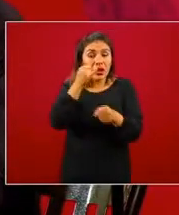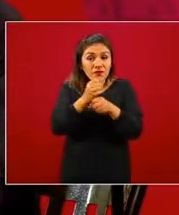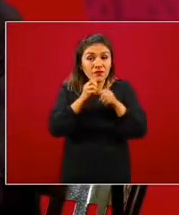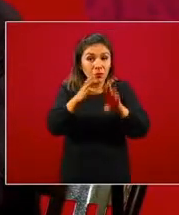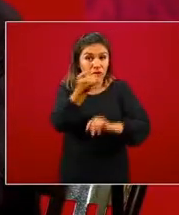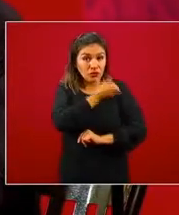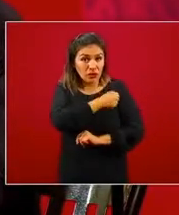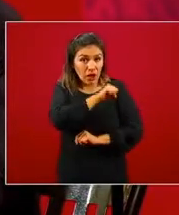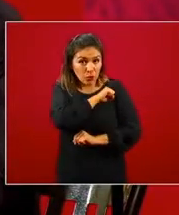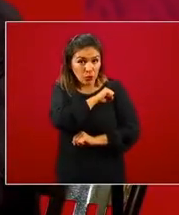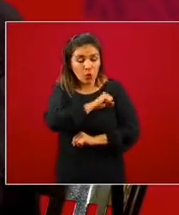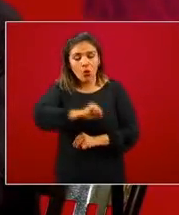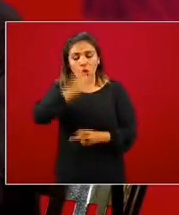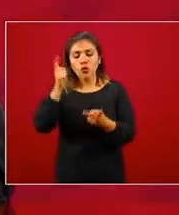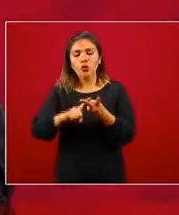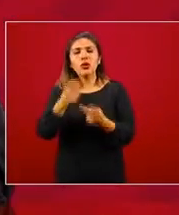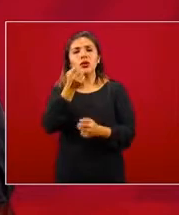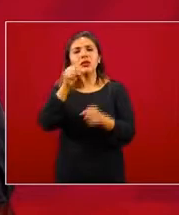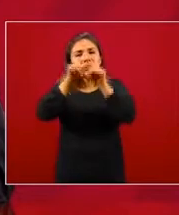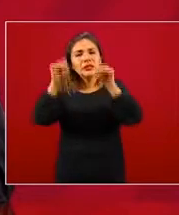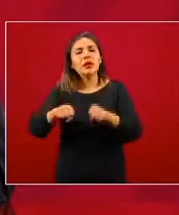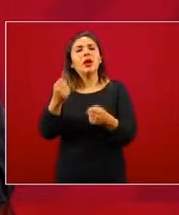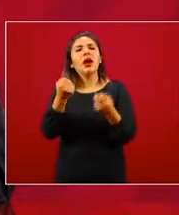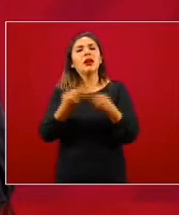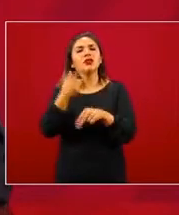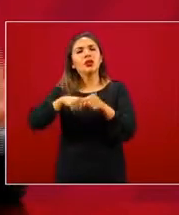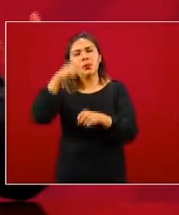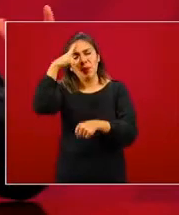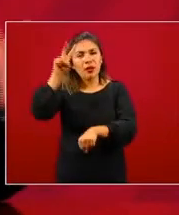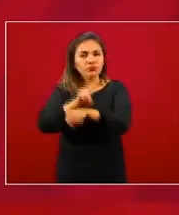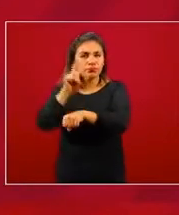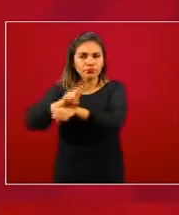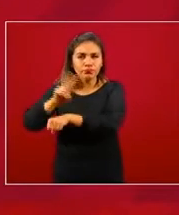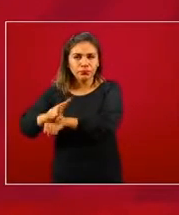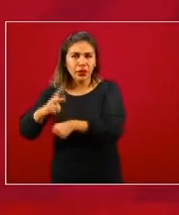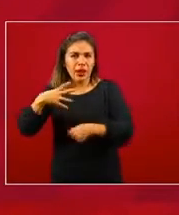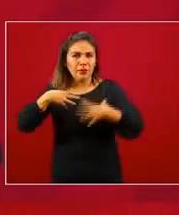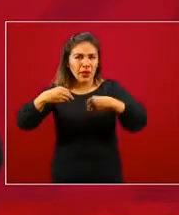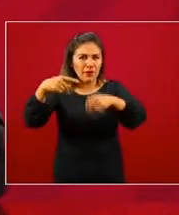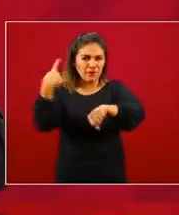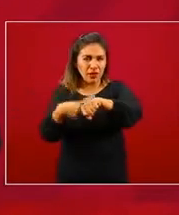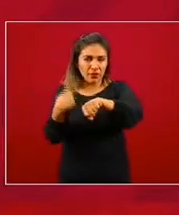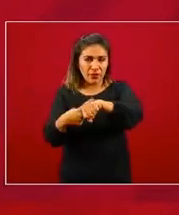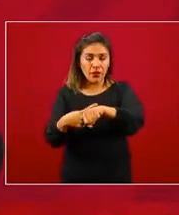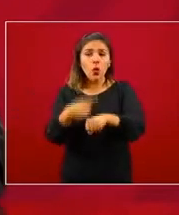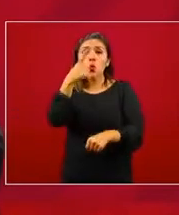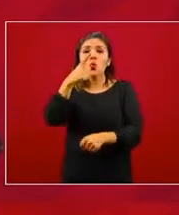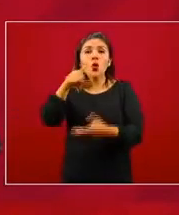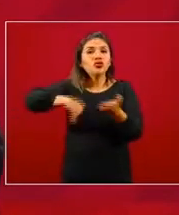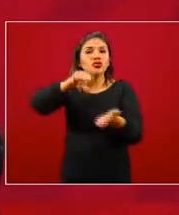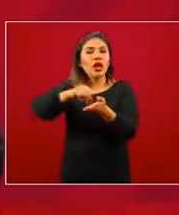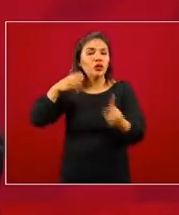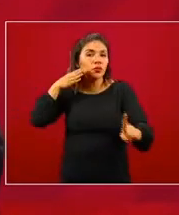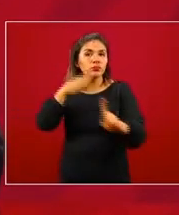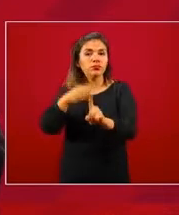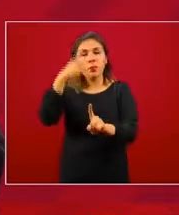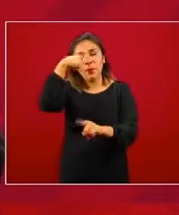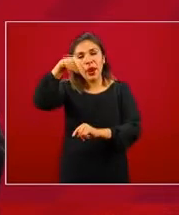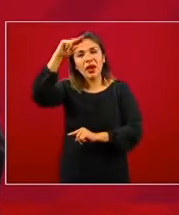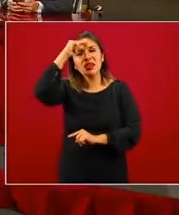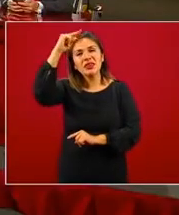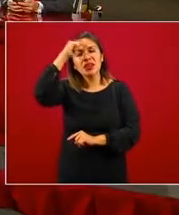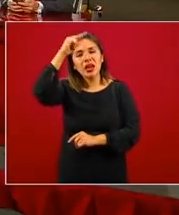with the National Health Reporting Information System and the Epidemiological Surveillance System, which will be all